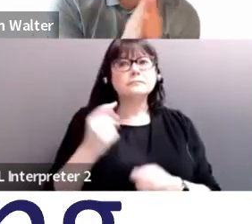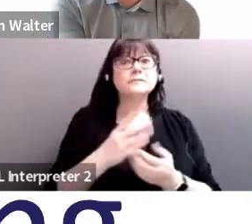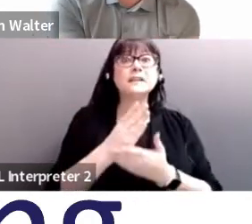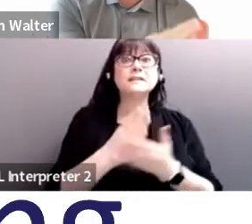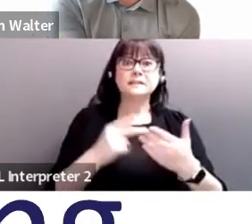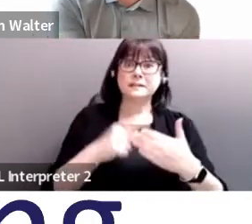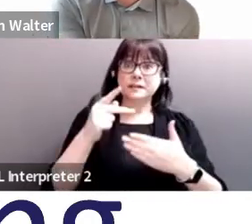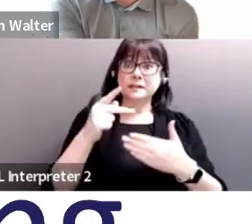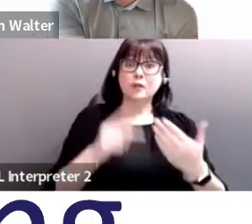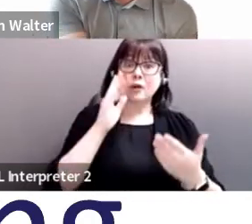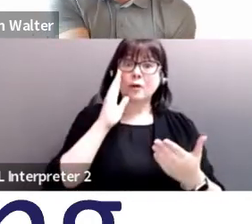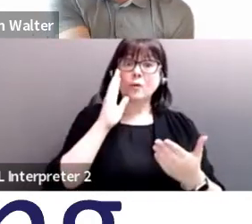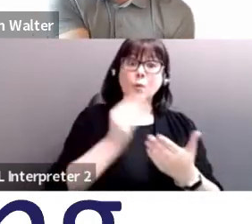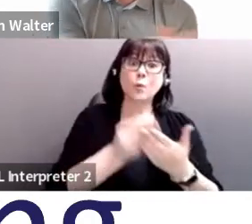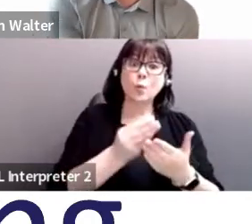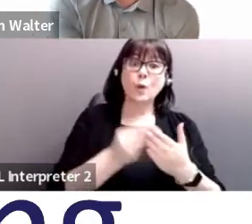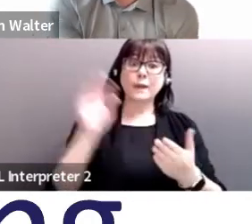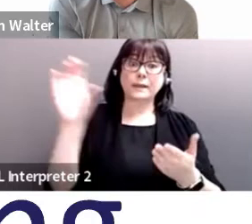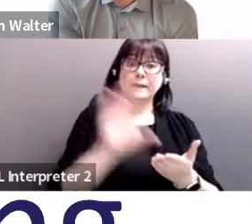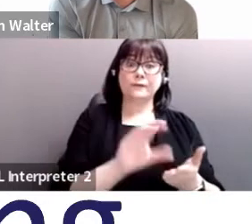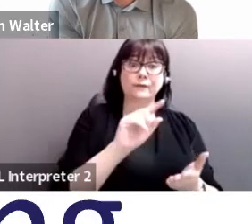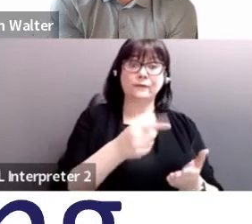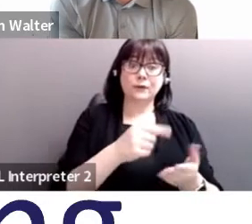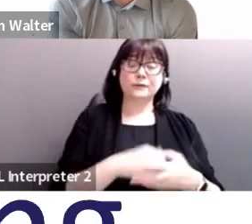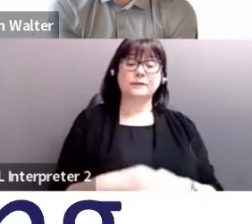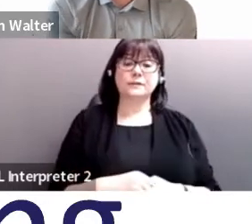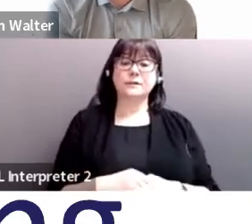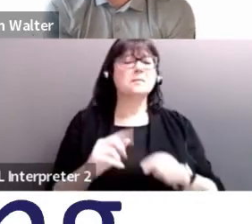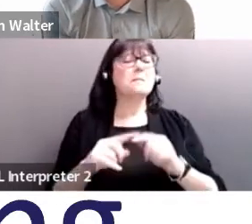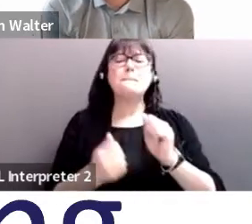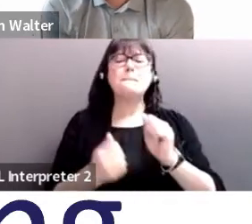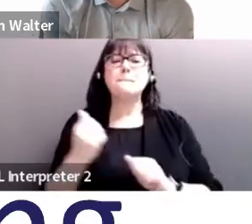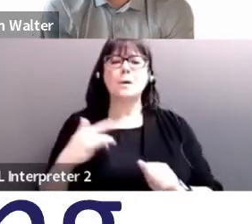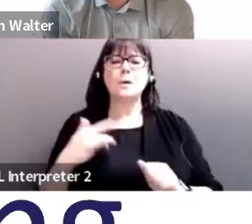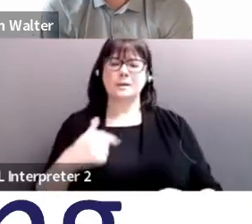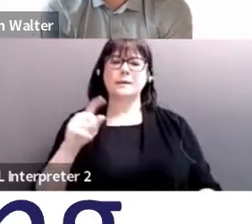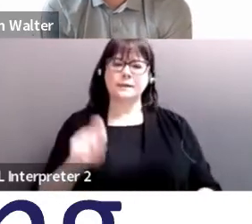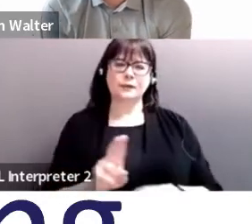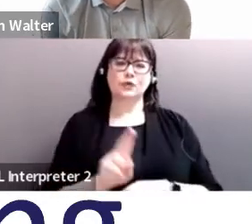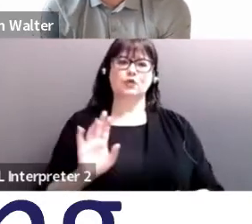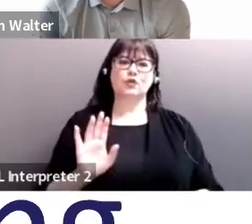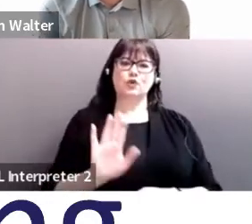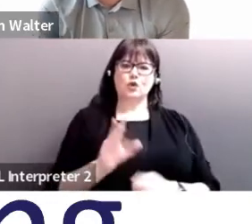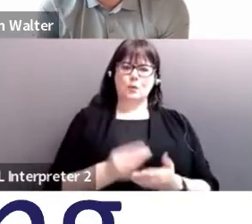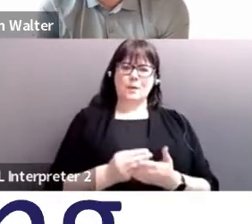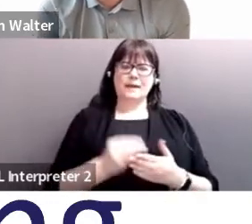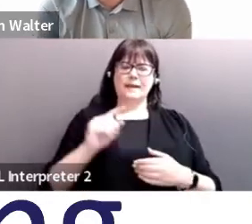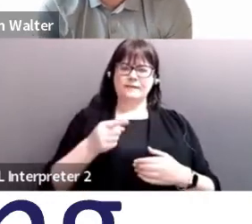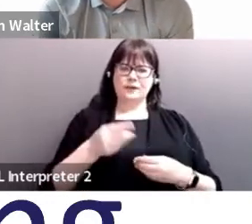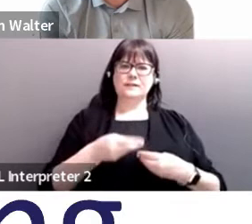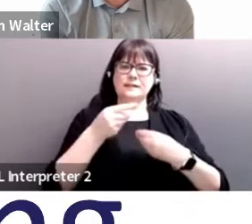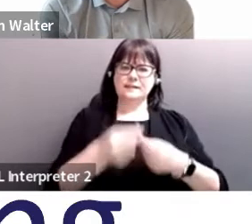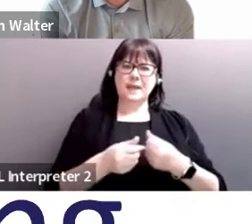typically will need to execute the project on your own dollar, and then you'll be reimbursed halfway or at the end